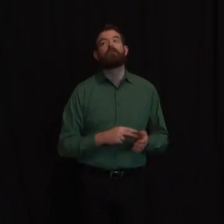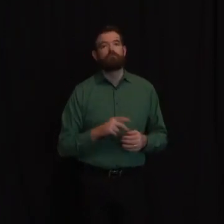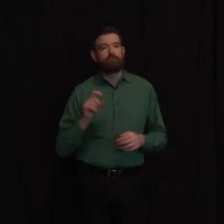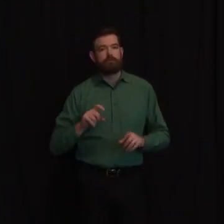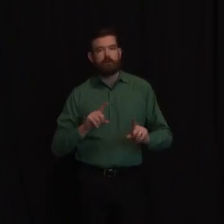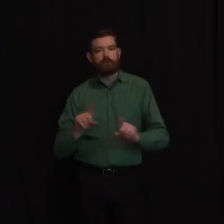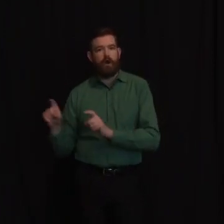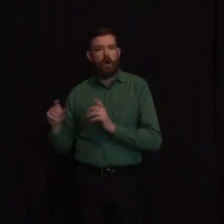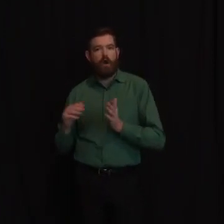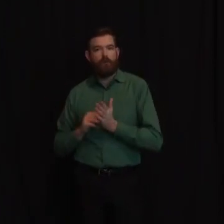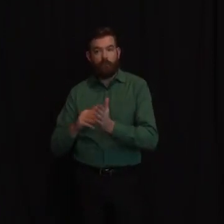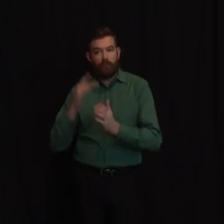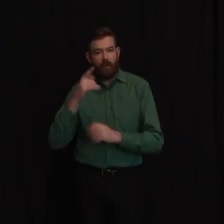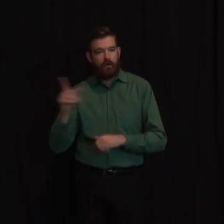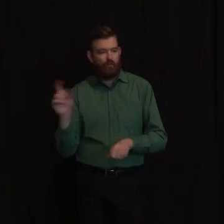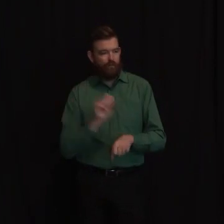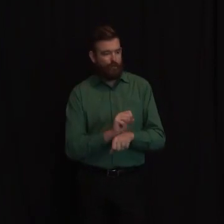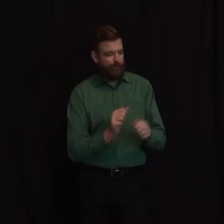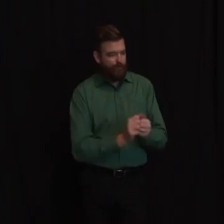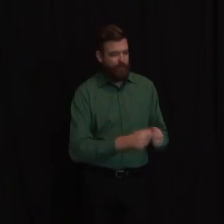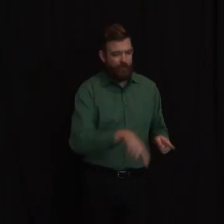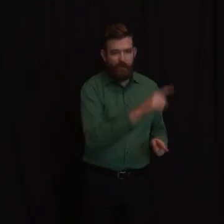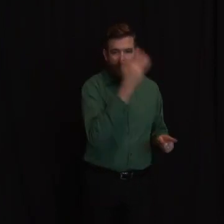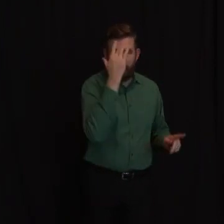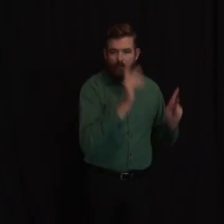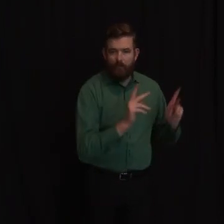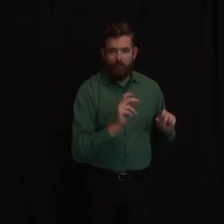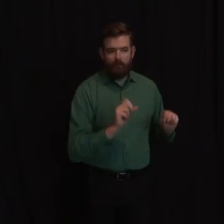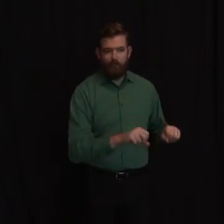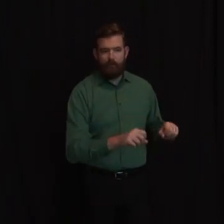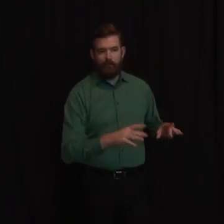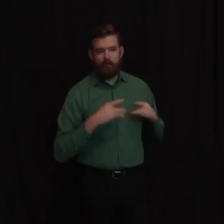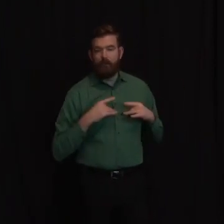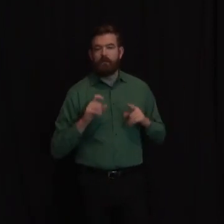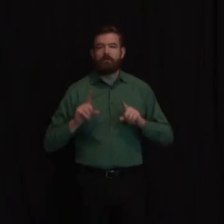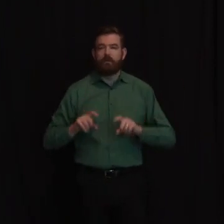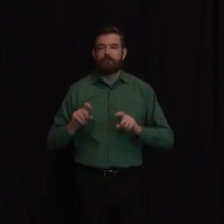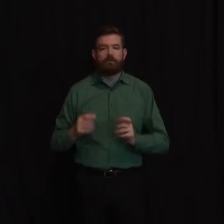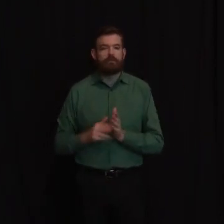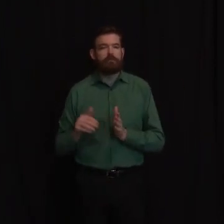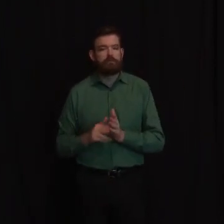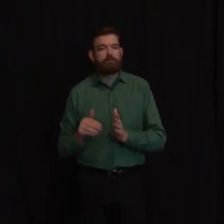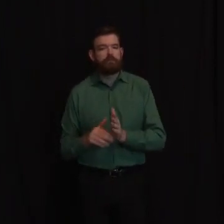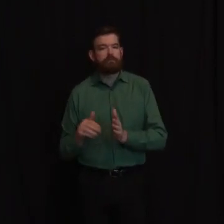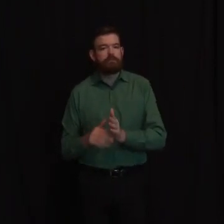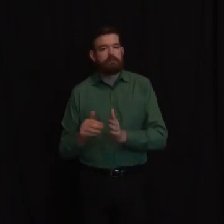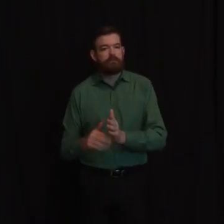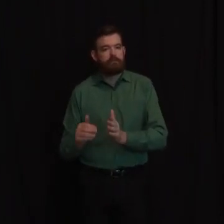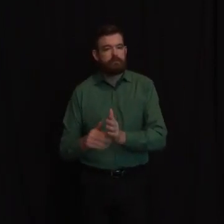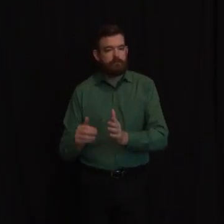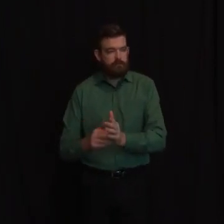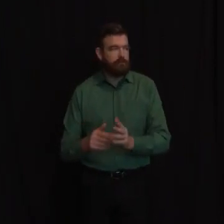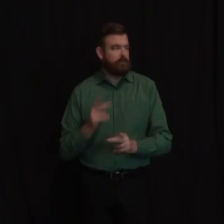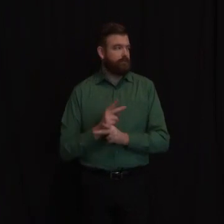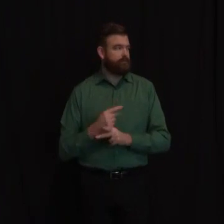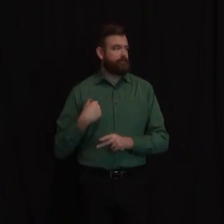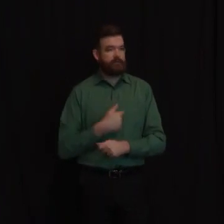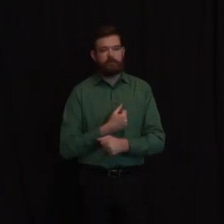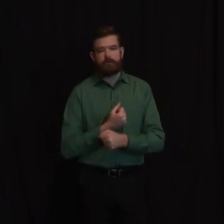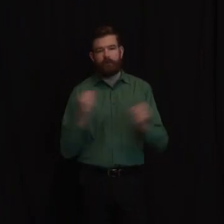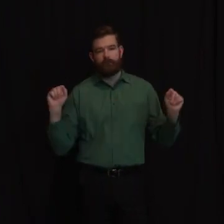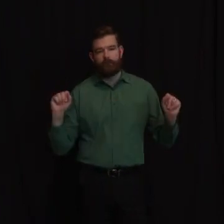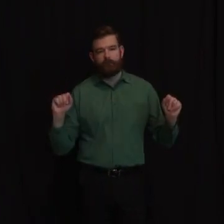people, are reliably known to be not infected. In addition, you do need to have some testing just